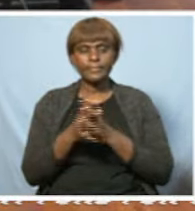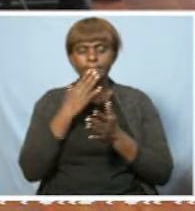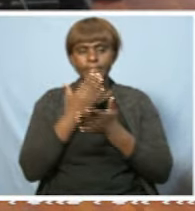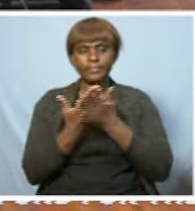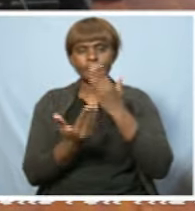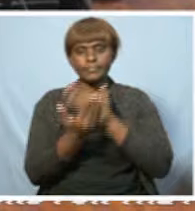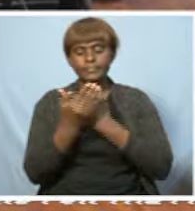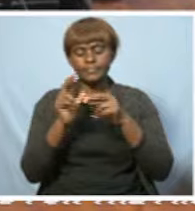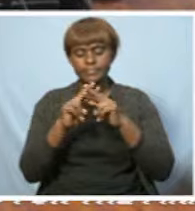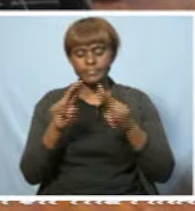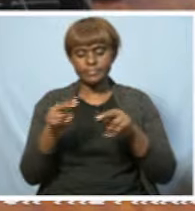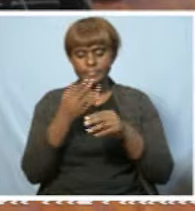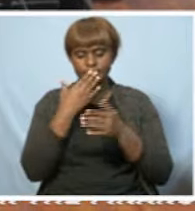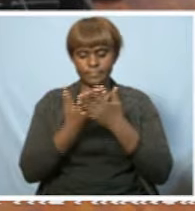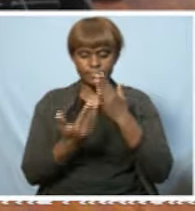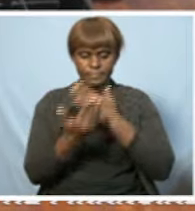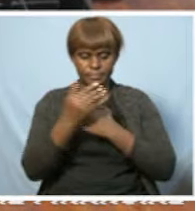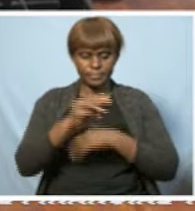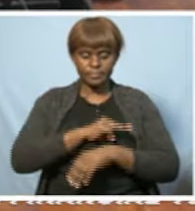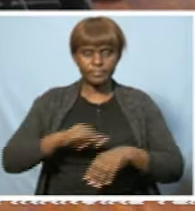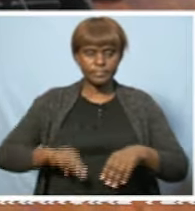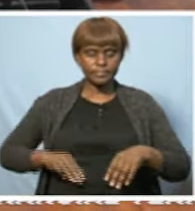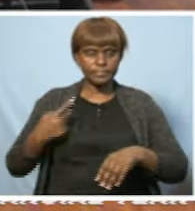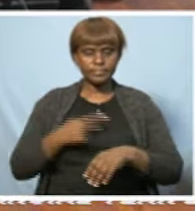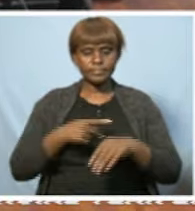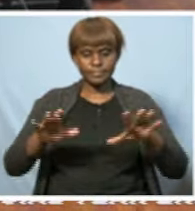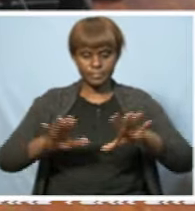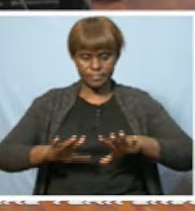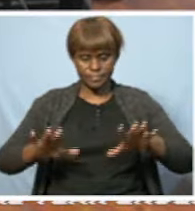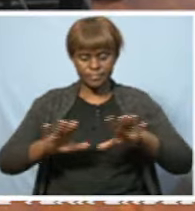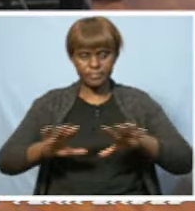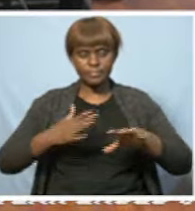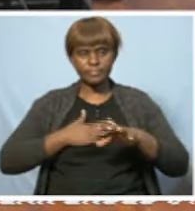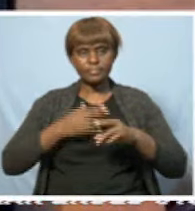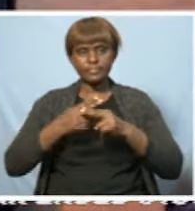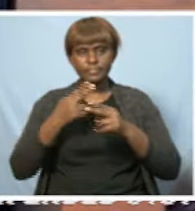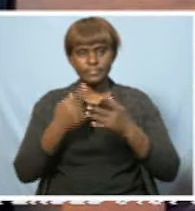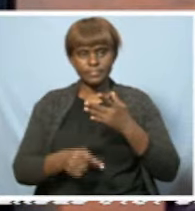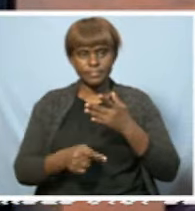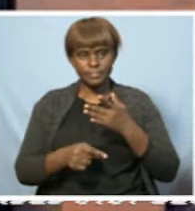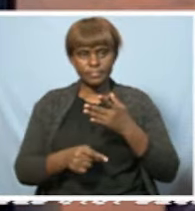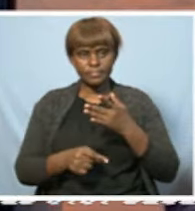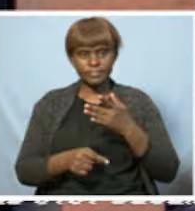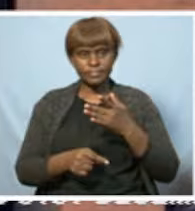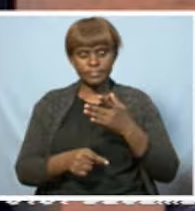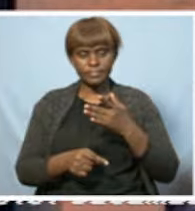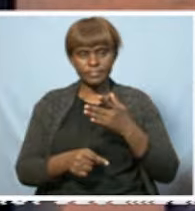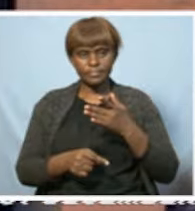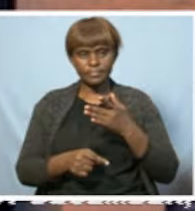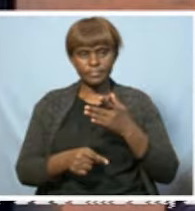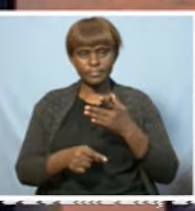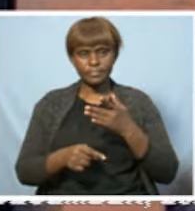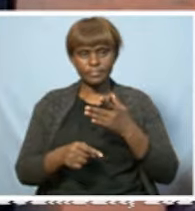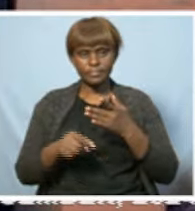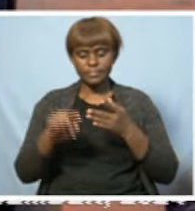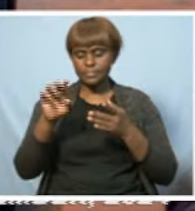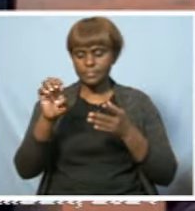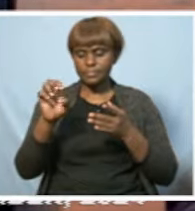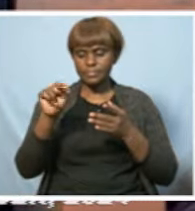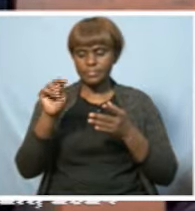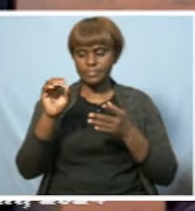Morning, Chair. Morning, members of Parliament present. My name's Enoch Kenneth